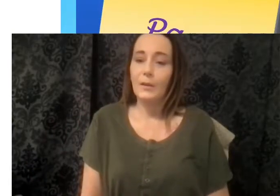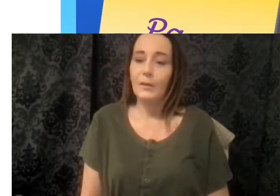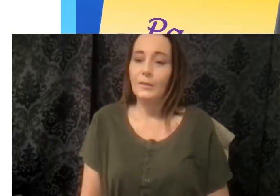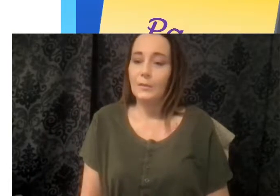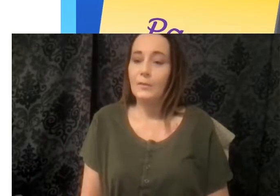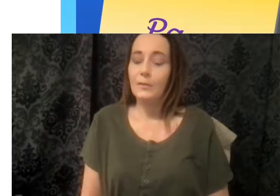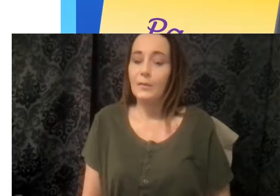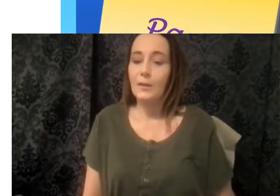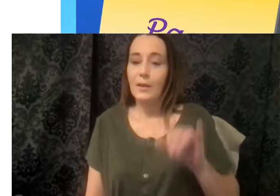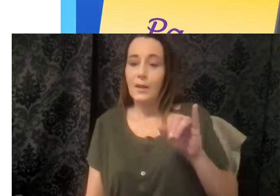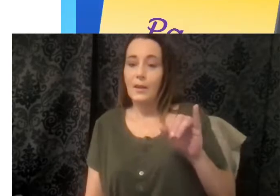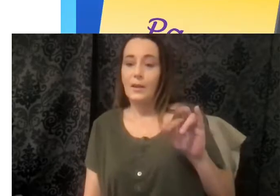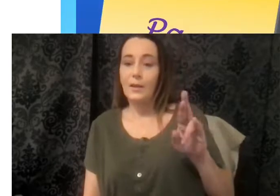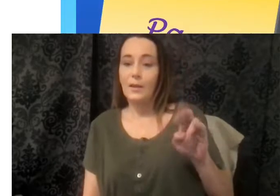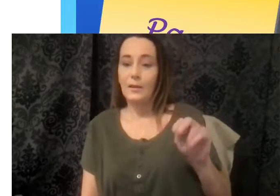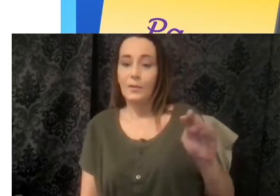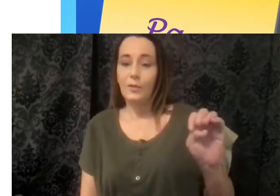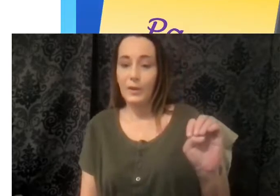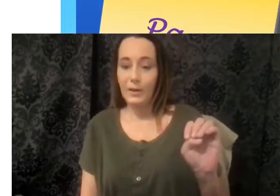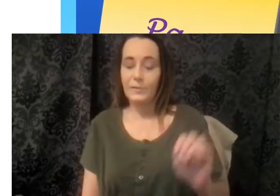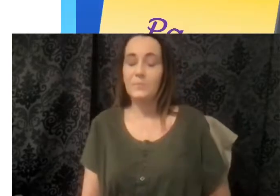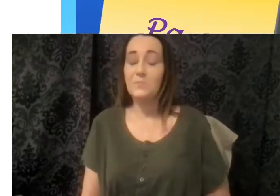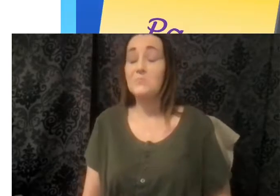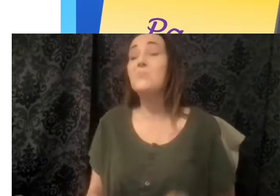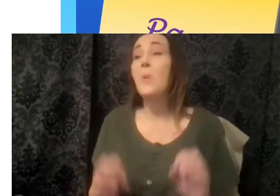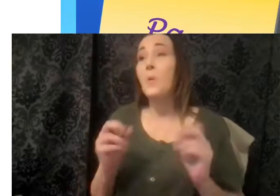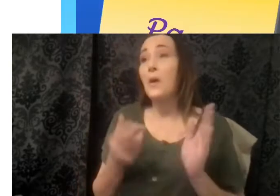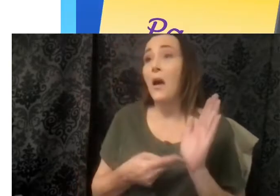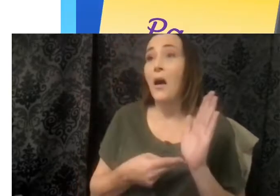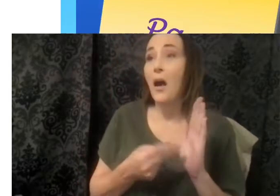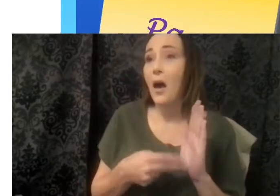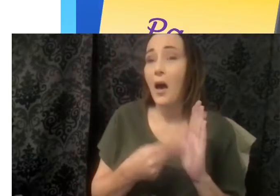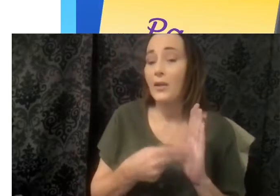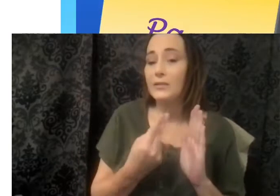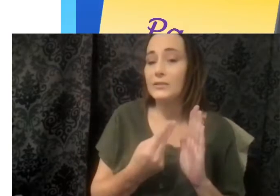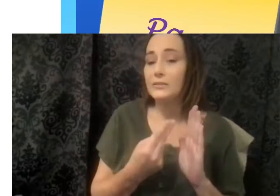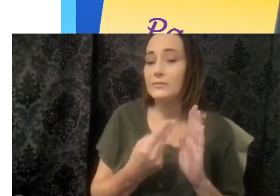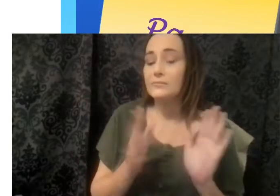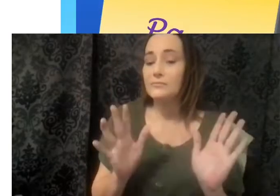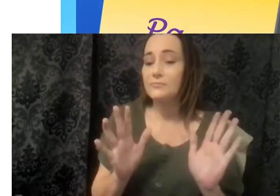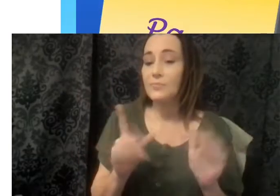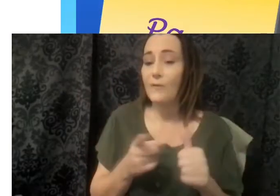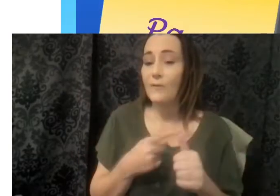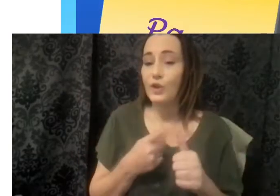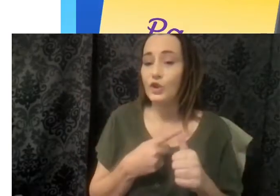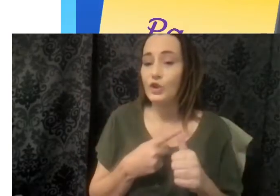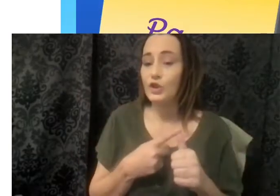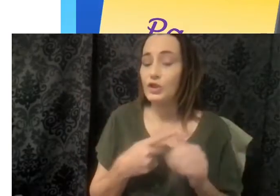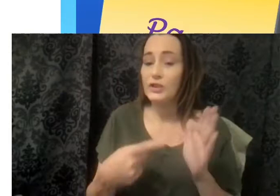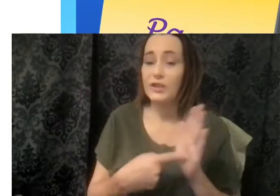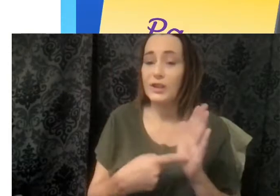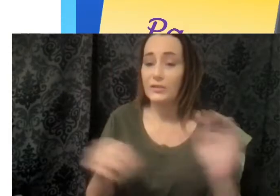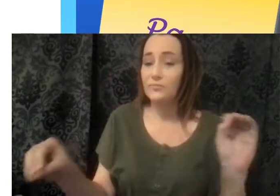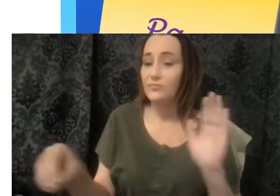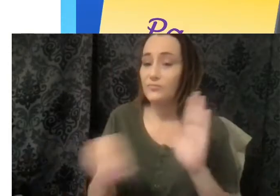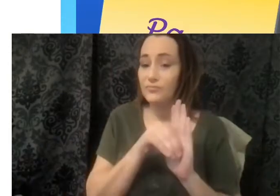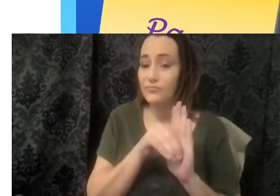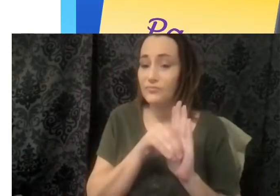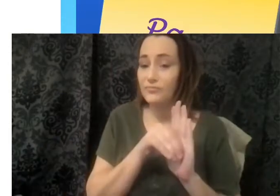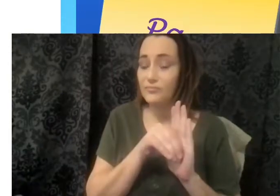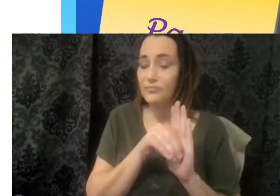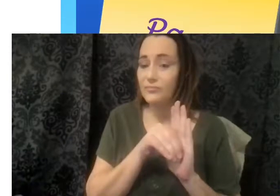Okay, well, to be honest with you, I don't have a figure of, okay, first of all, it won't cost anything unless there